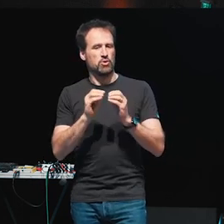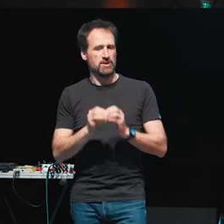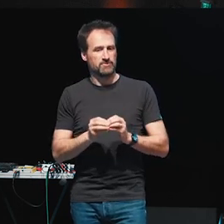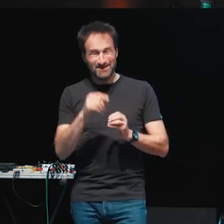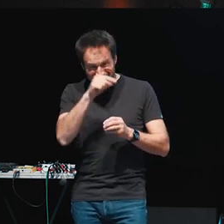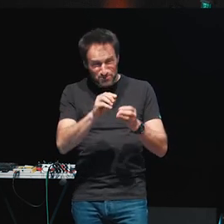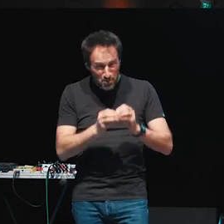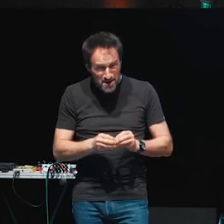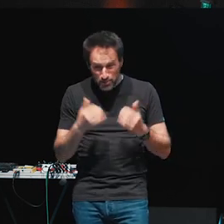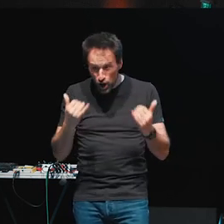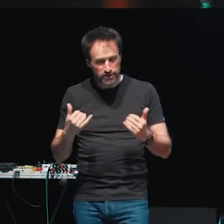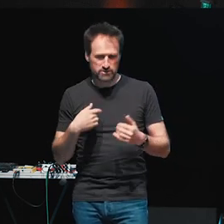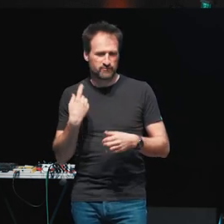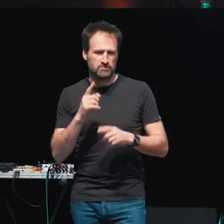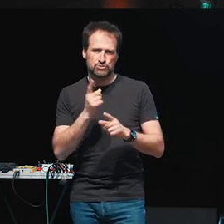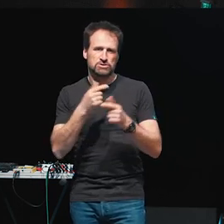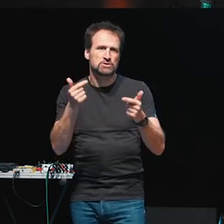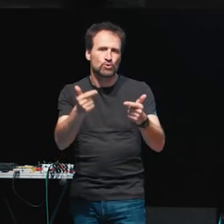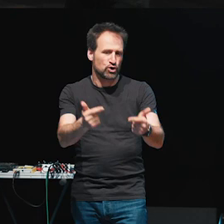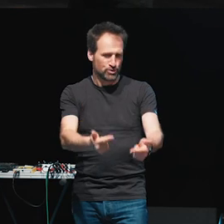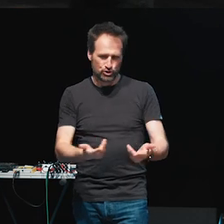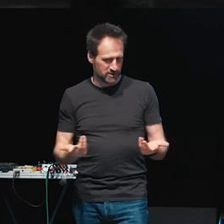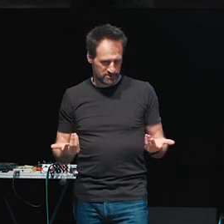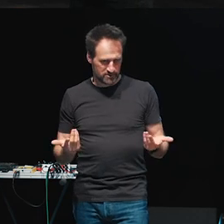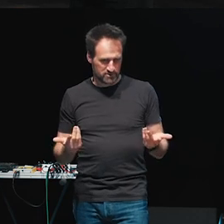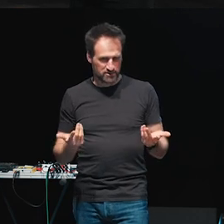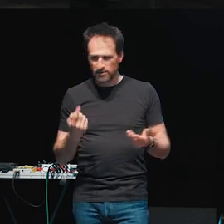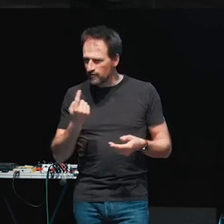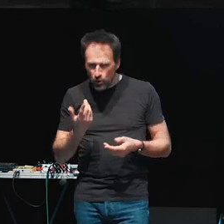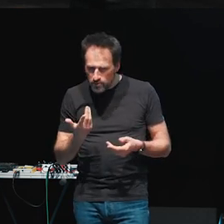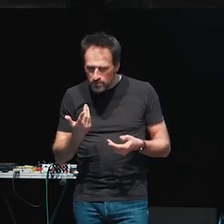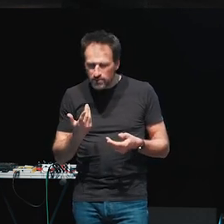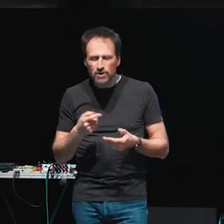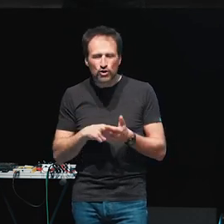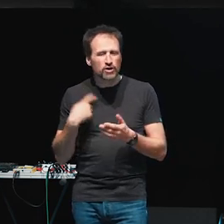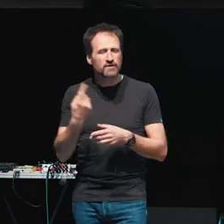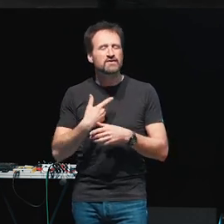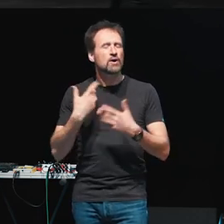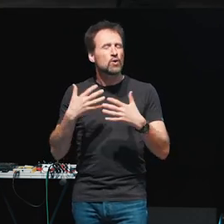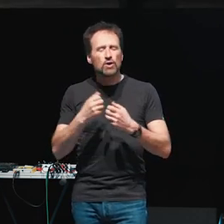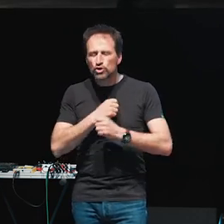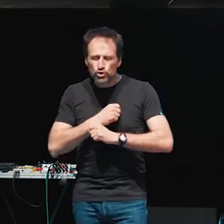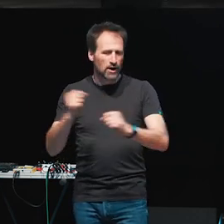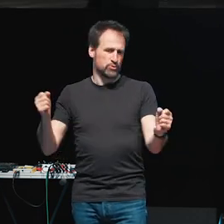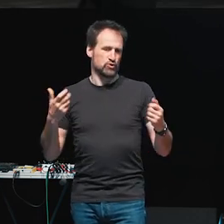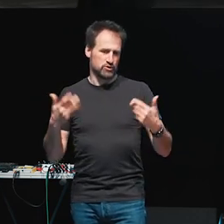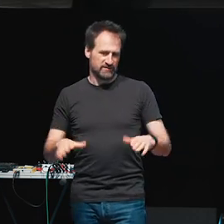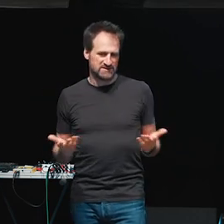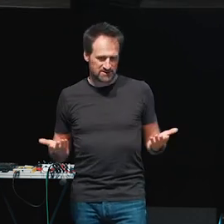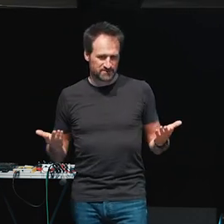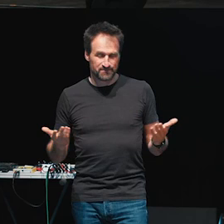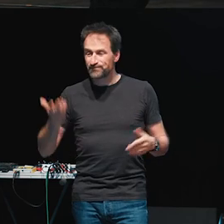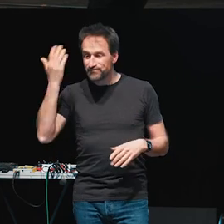anymore, at least. And that is because of a breakthrough. Like, traditionally, the software